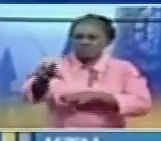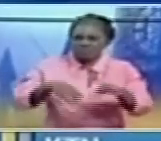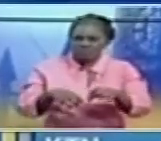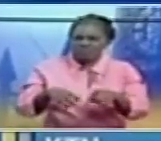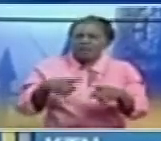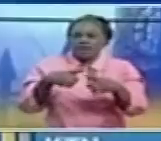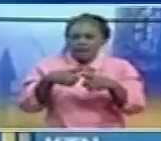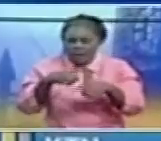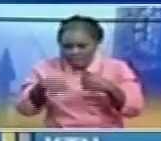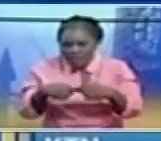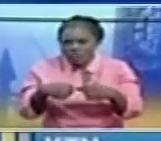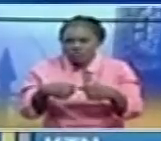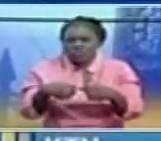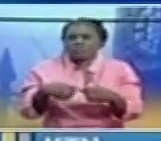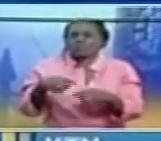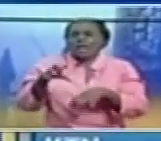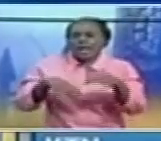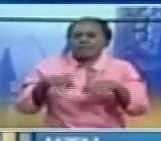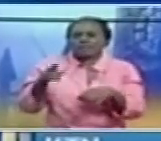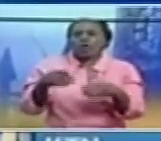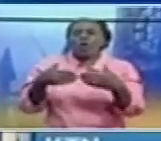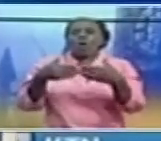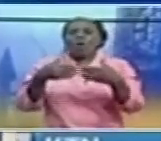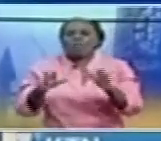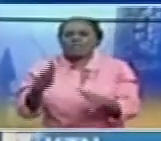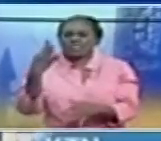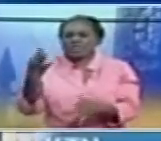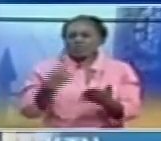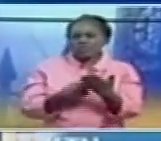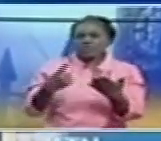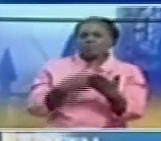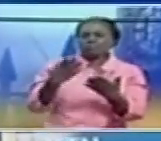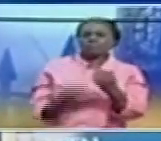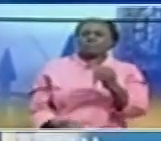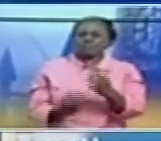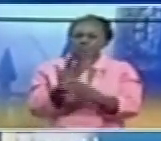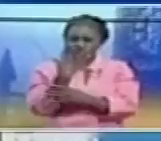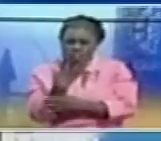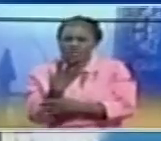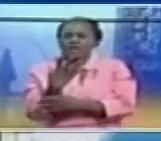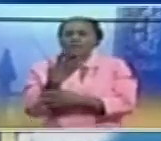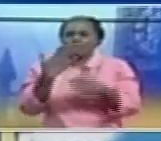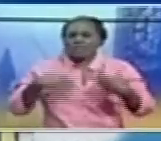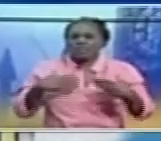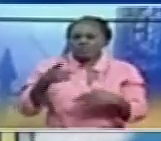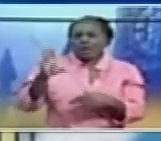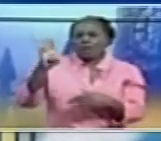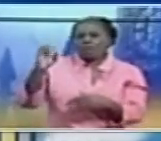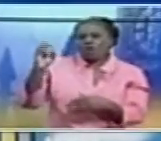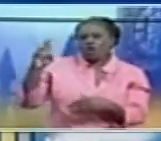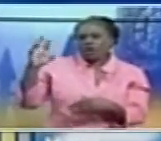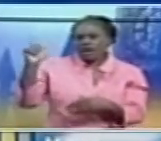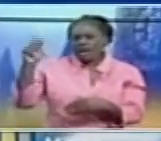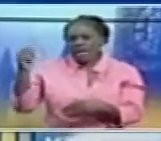about Elvis. Elvis the eland. Orphaned at only 3 weeks, he was raised on formula milk by personnel at the Borana Conservancy